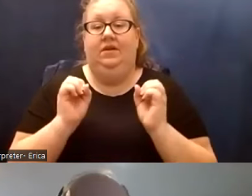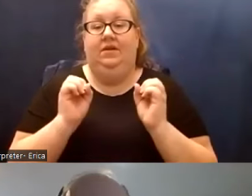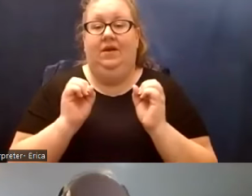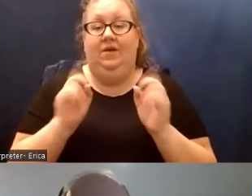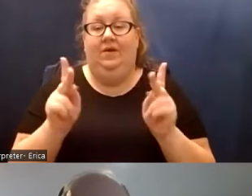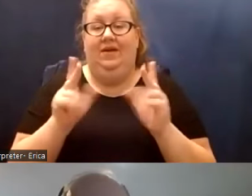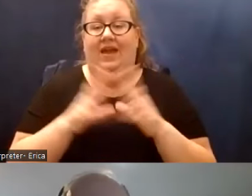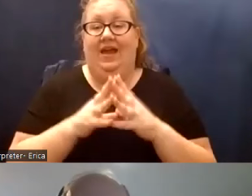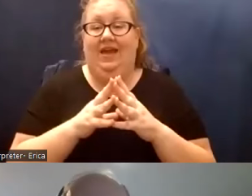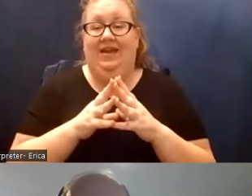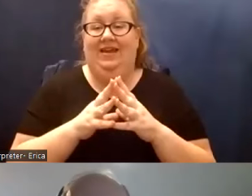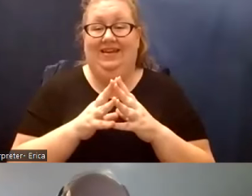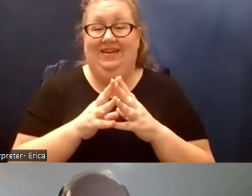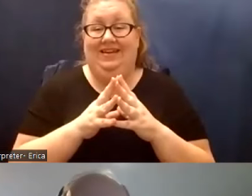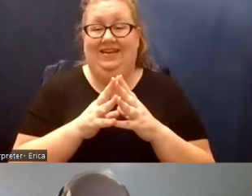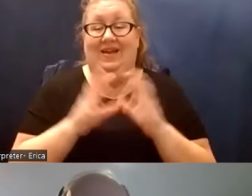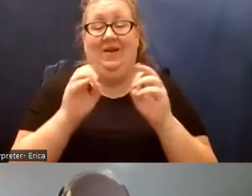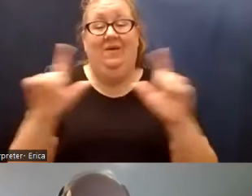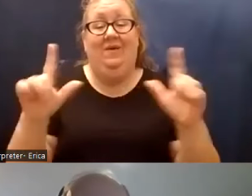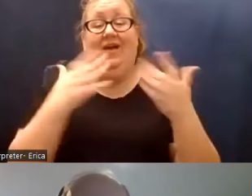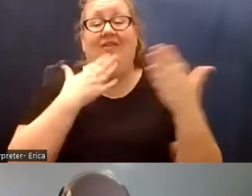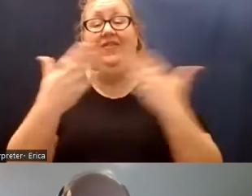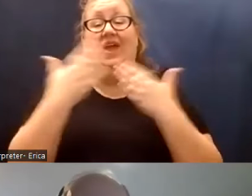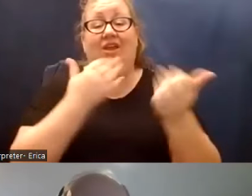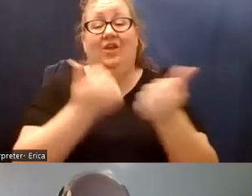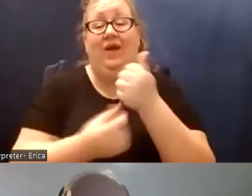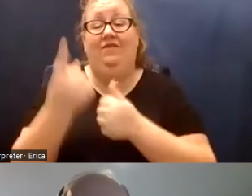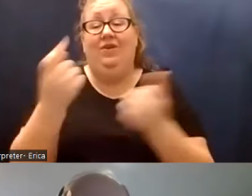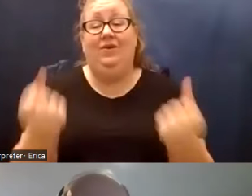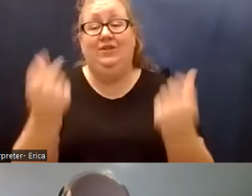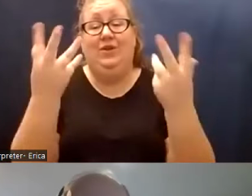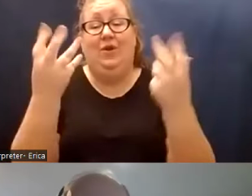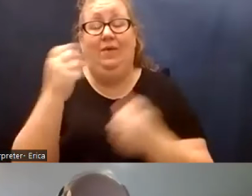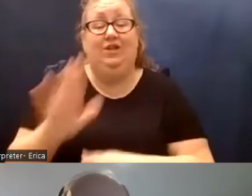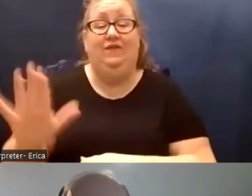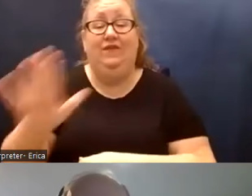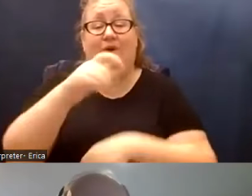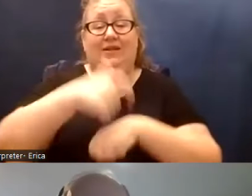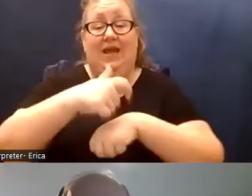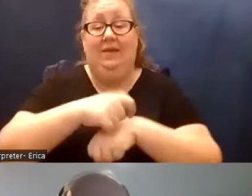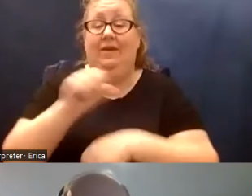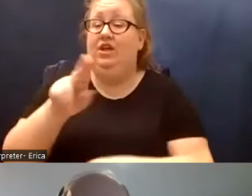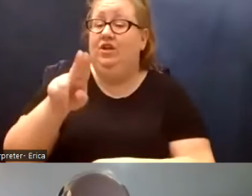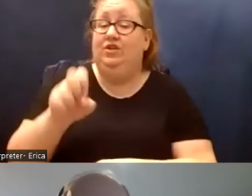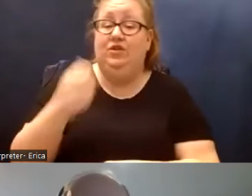All right. Well, thank you everyone so much for your time. Sue, I don't know,